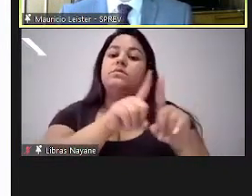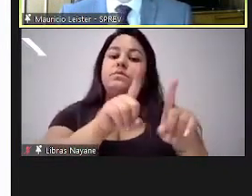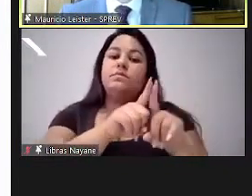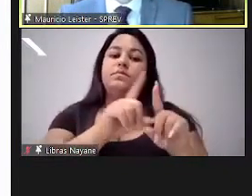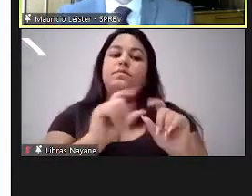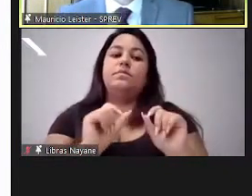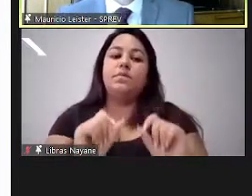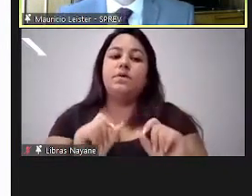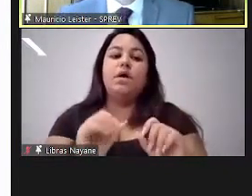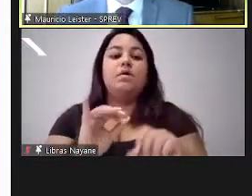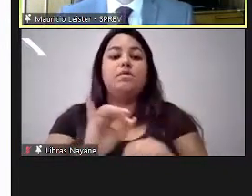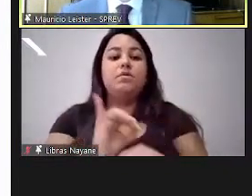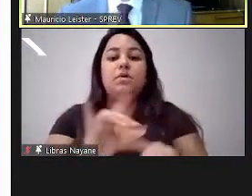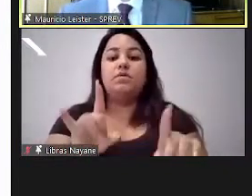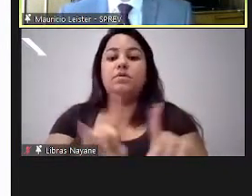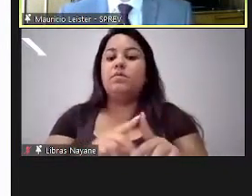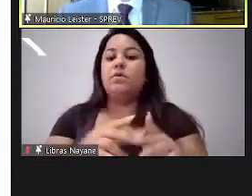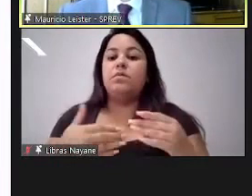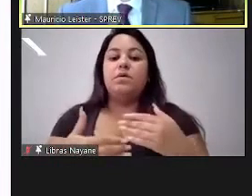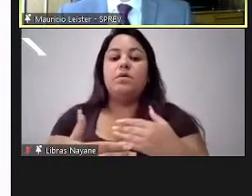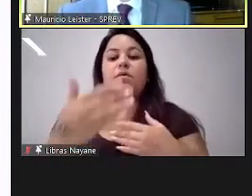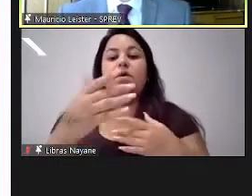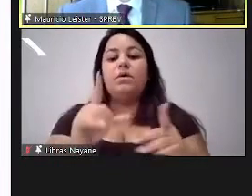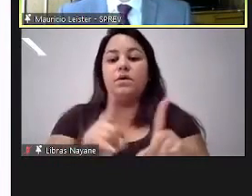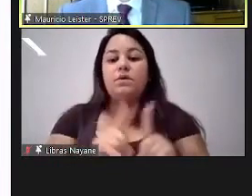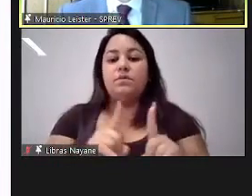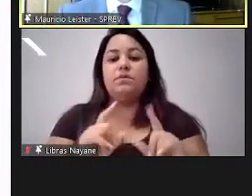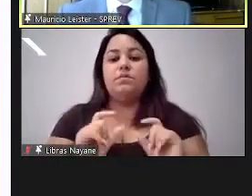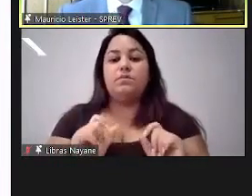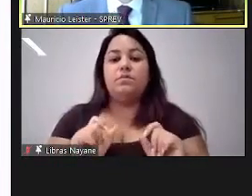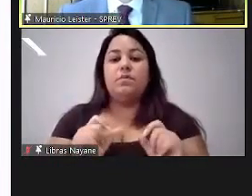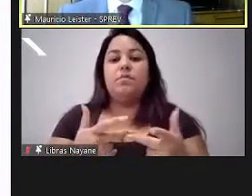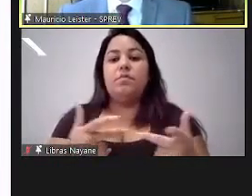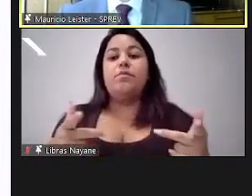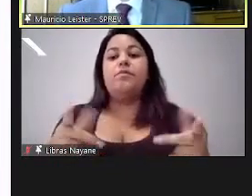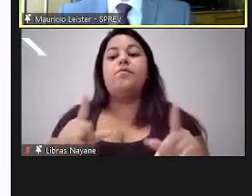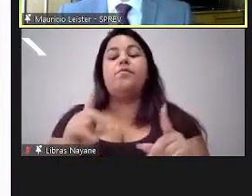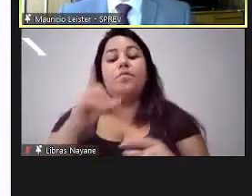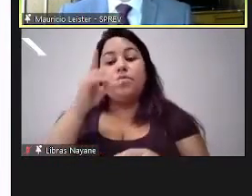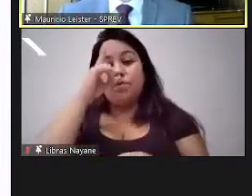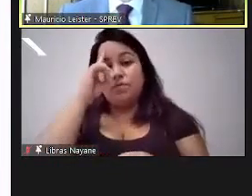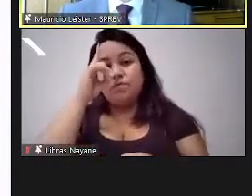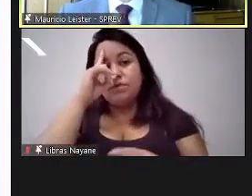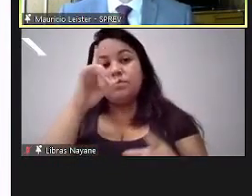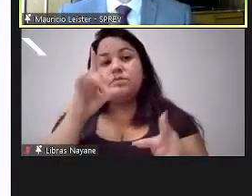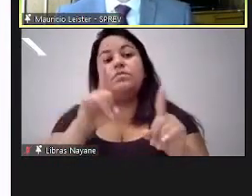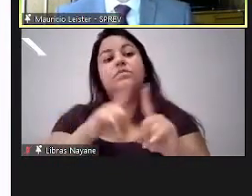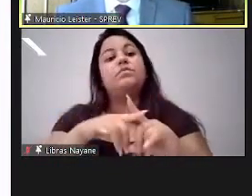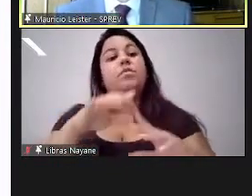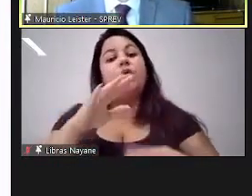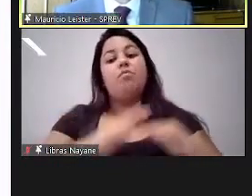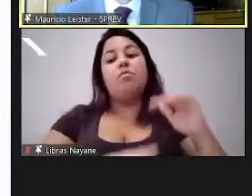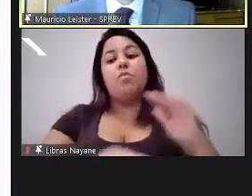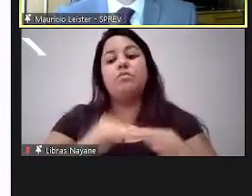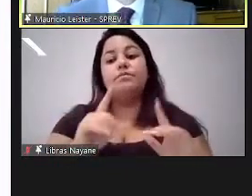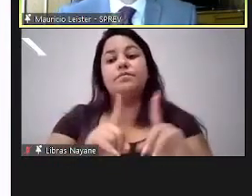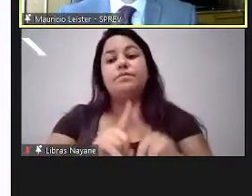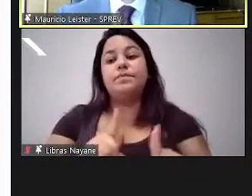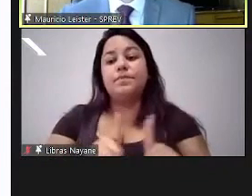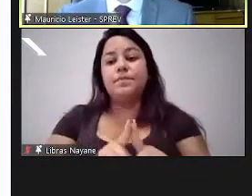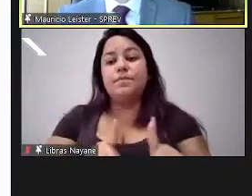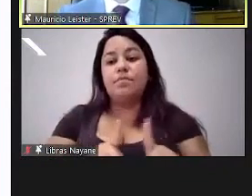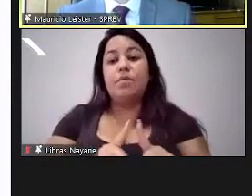and it discusses deeply all of this plans, these different rules in a practical